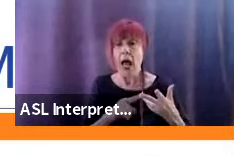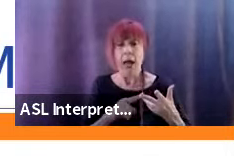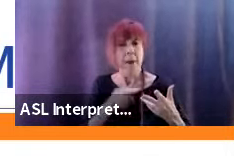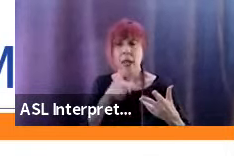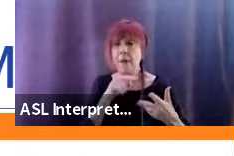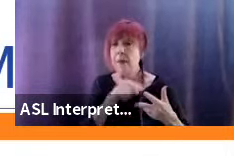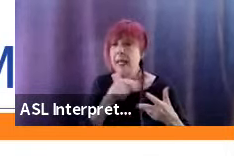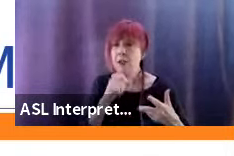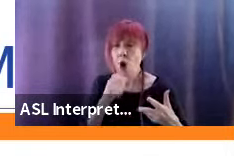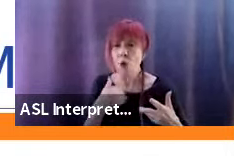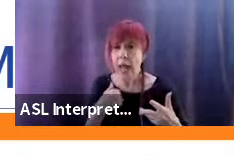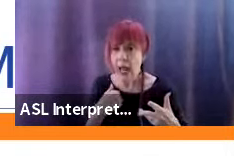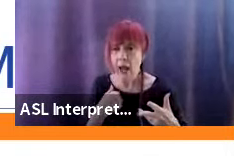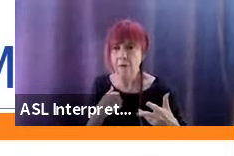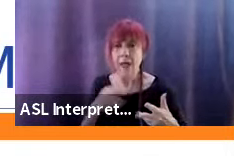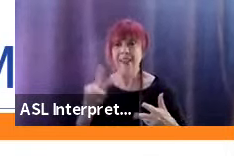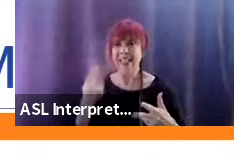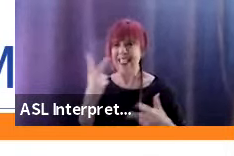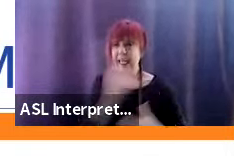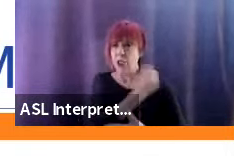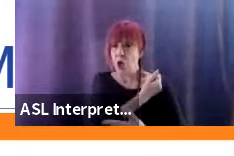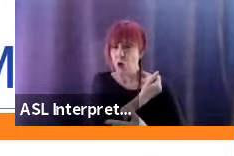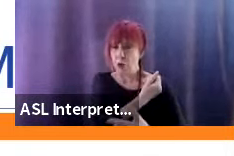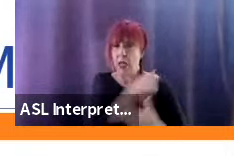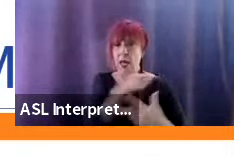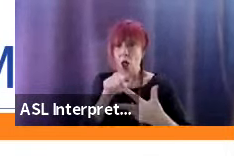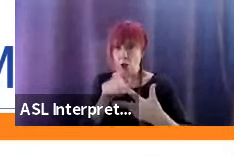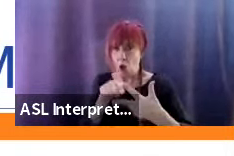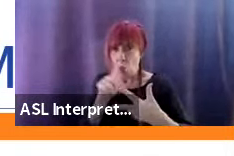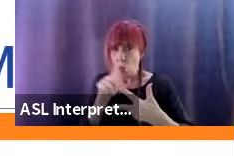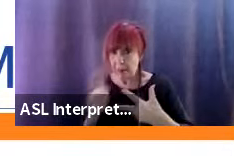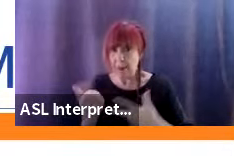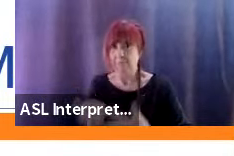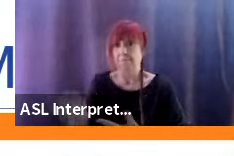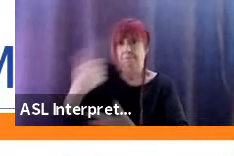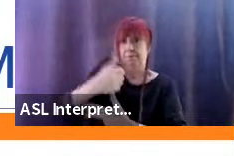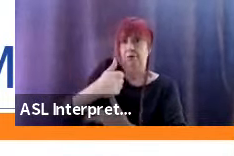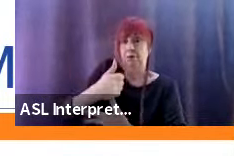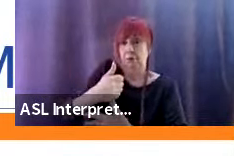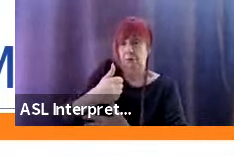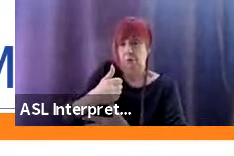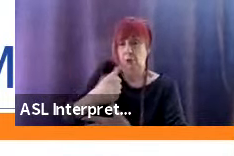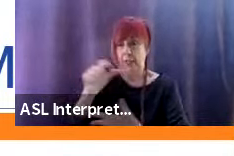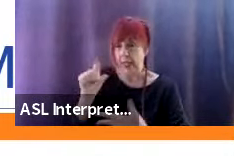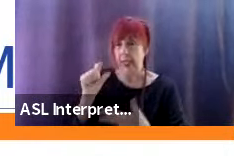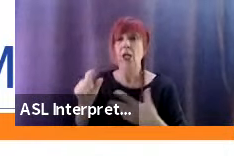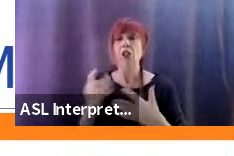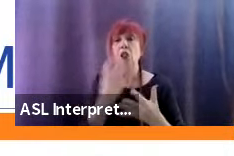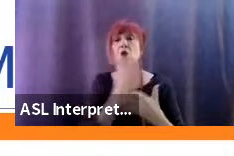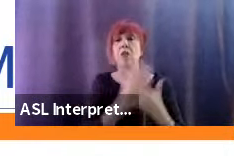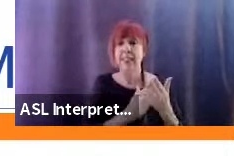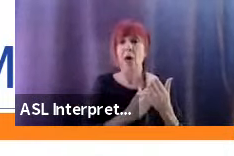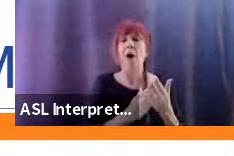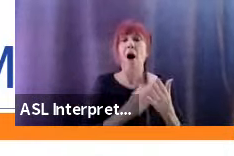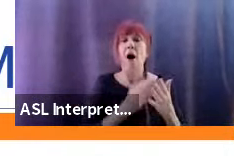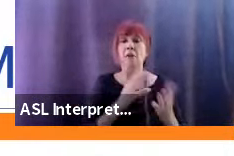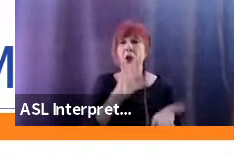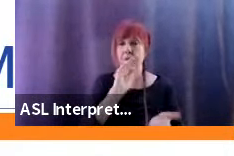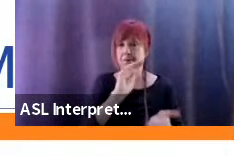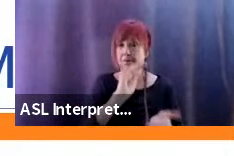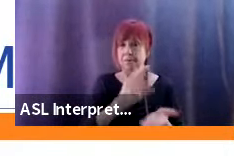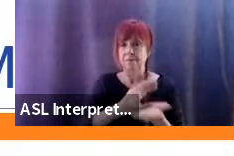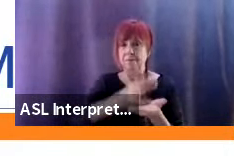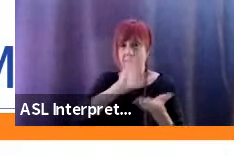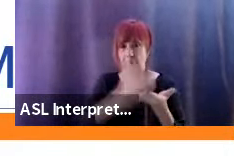And so we have to prioritize those so that those individuals finish their vaccination course of treatment. And we ended up with some second dose